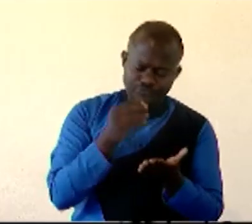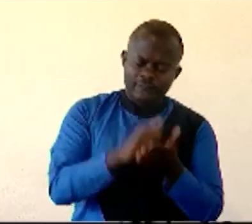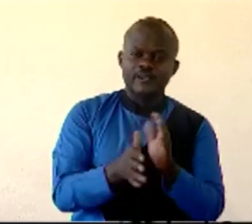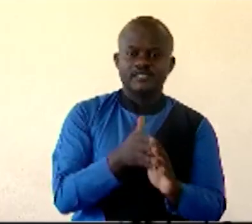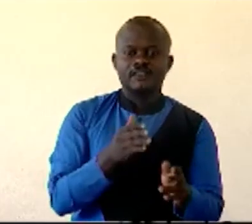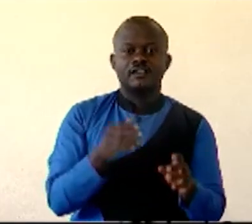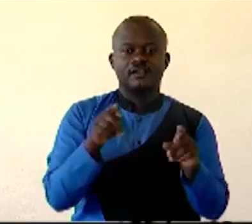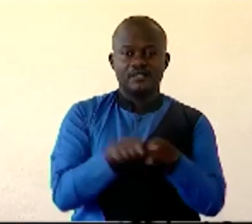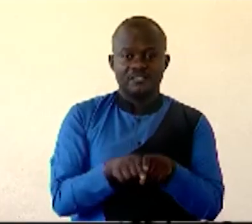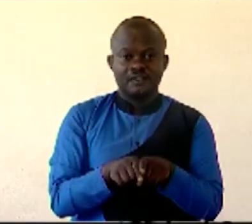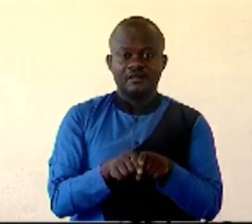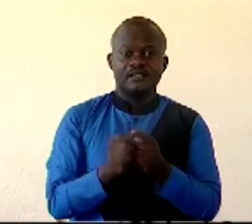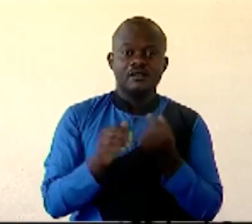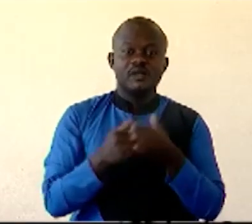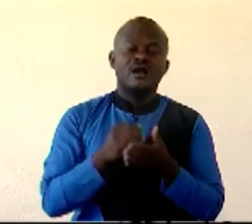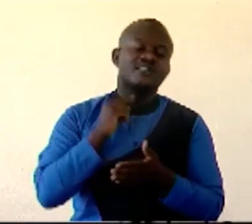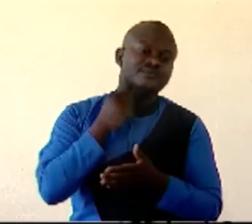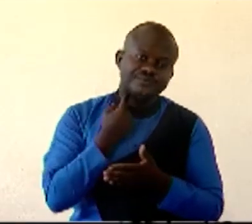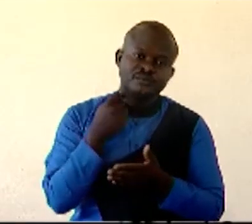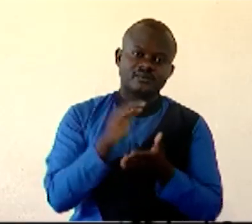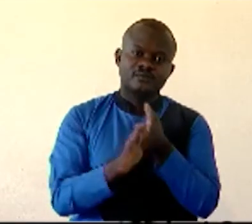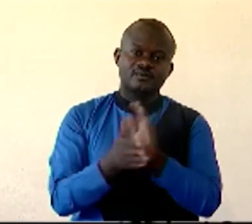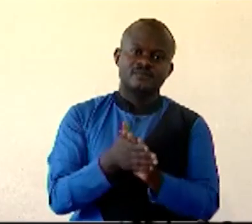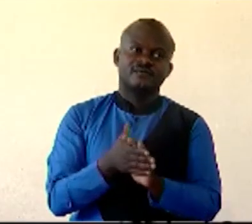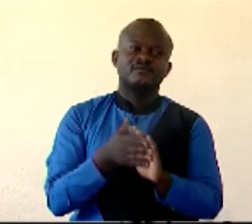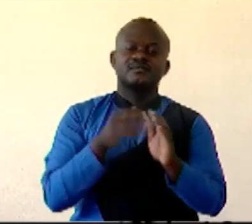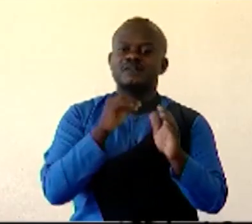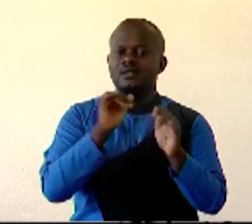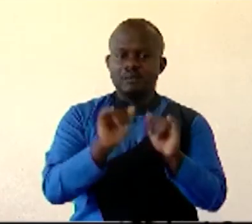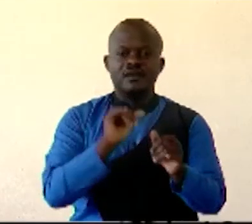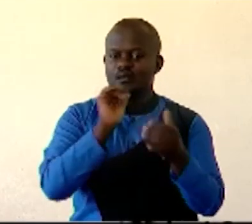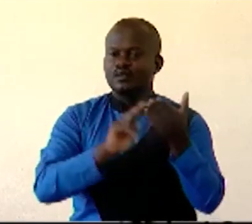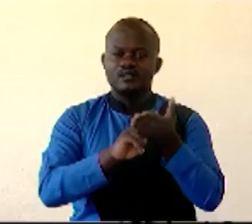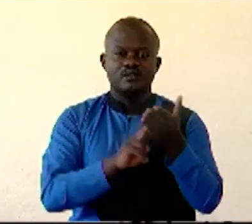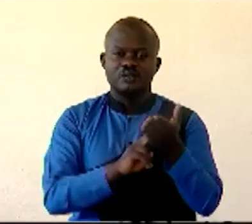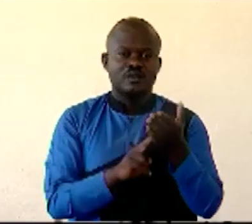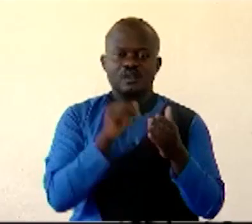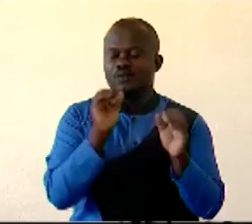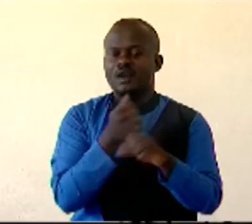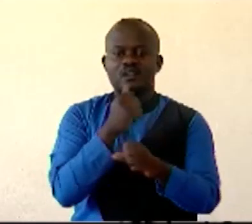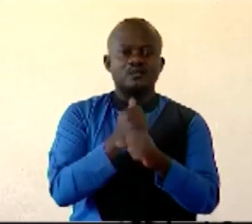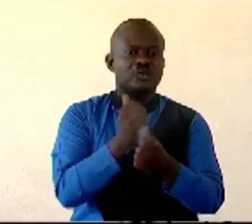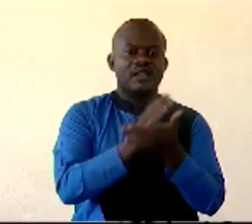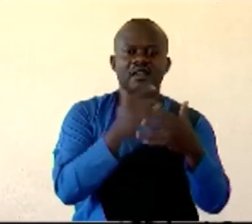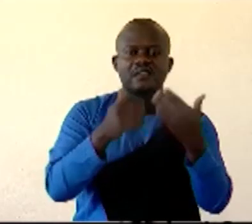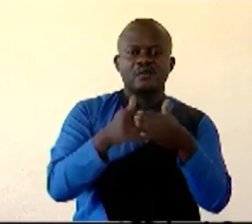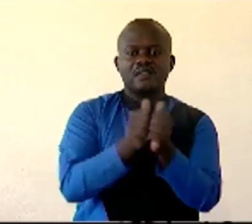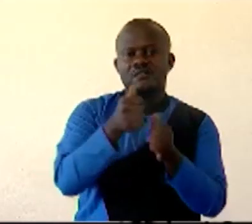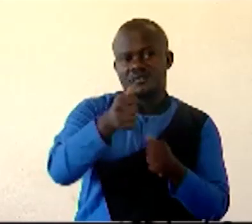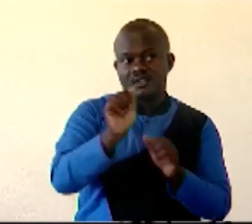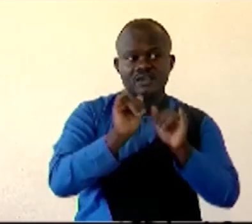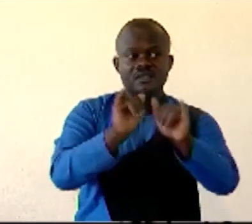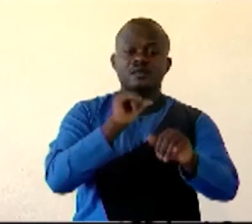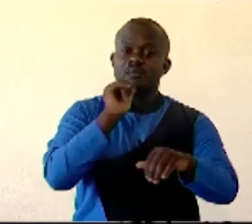Even your appetite will remain useless. You can't do anything with that. It's still there, but you